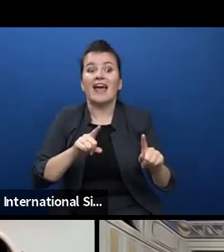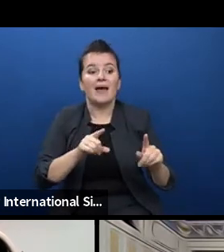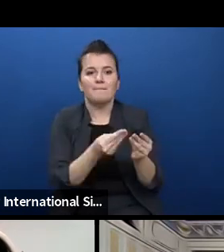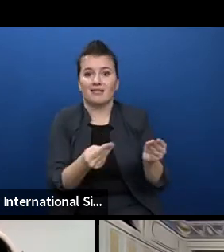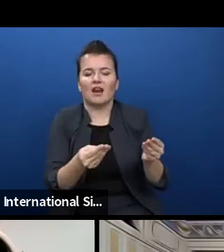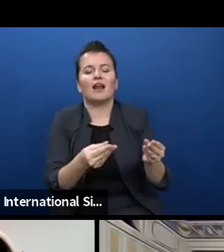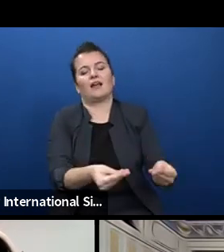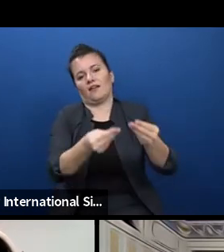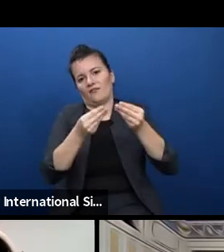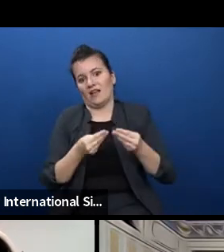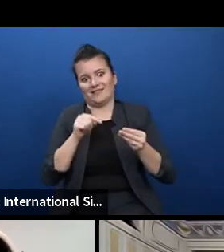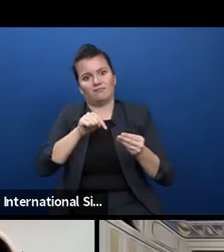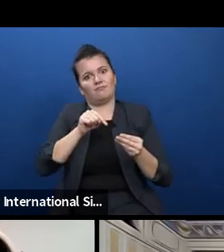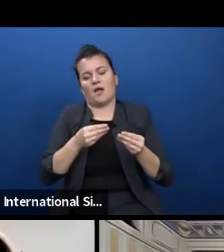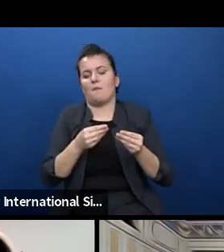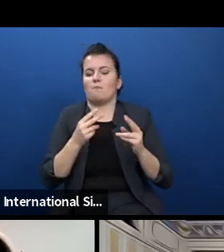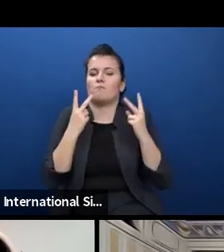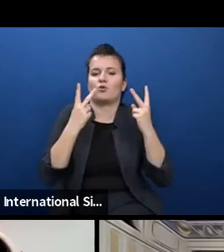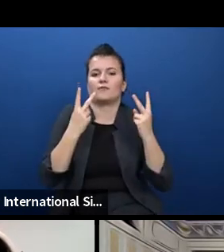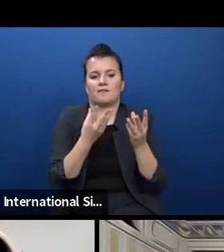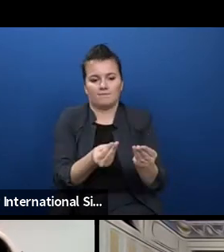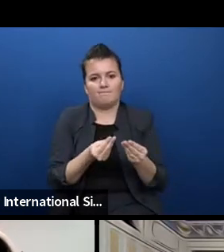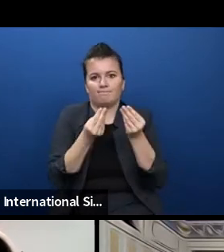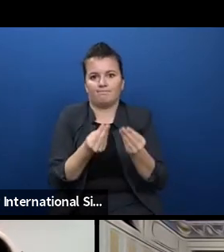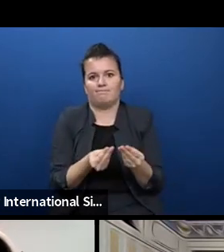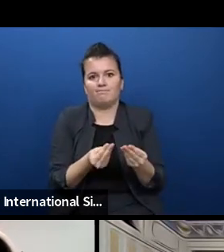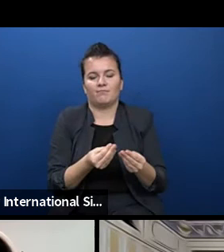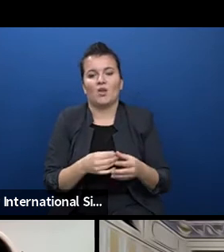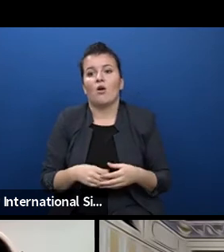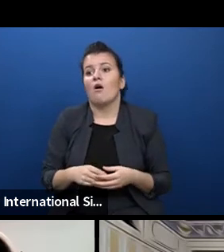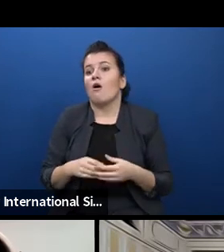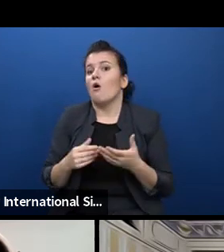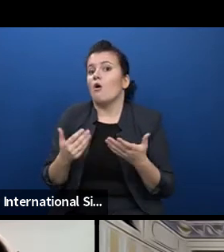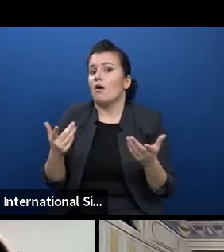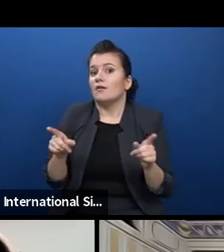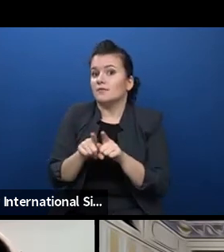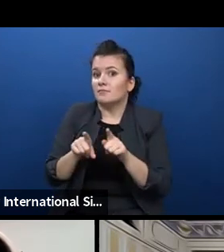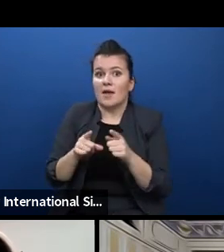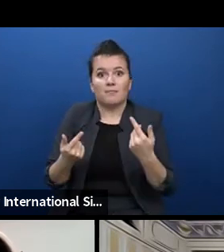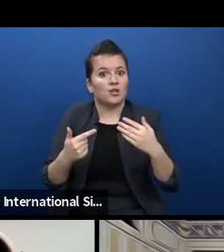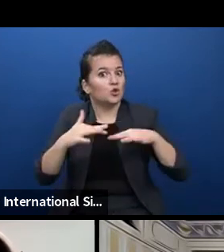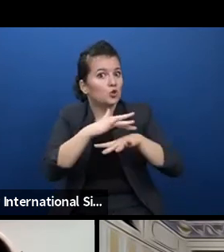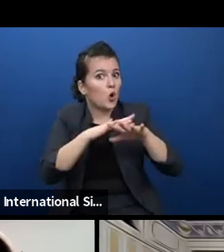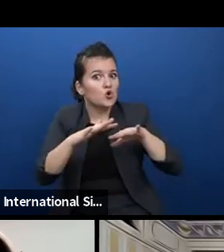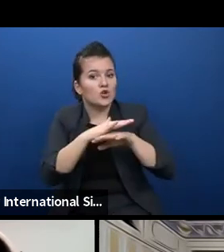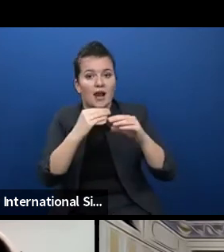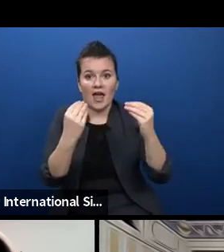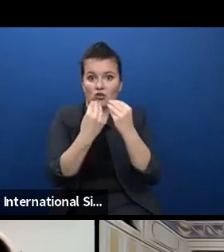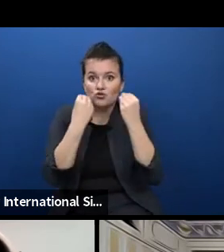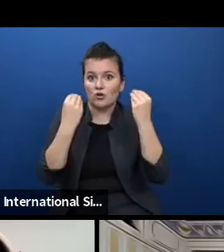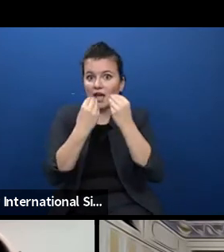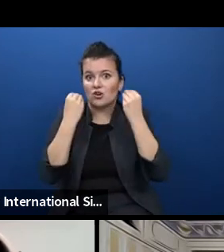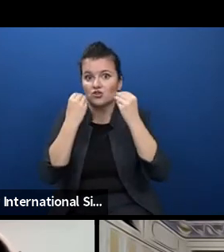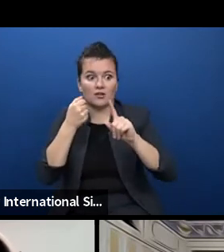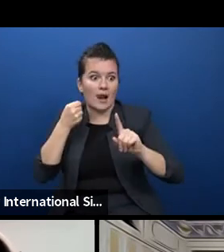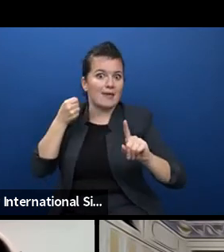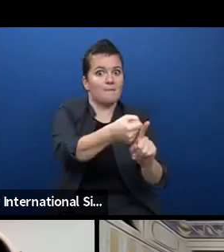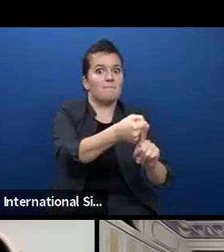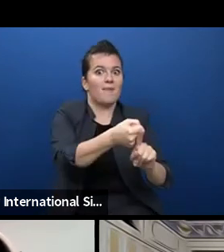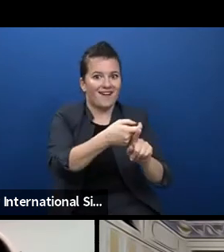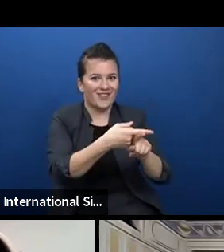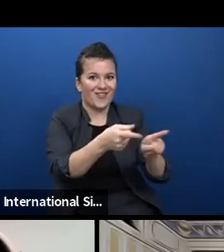particularly in relation to the social and educational impact of theatre, could be very interesting to look